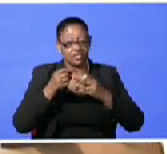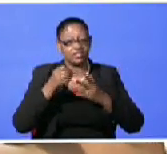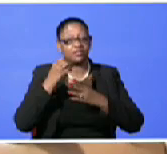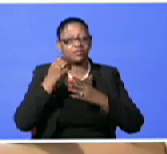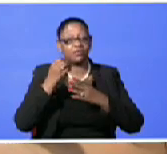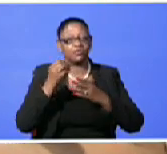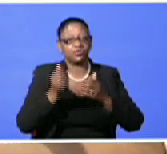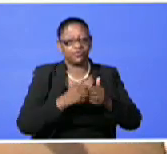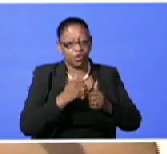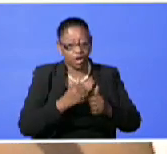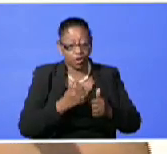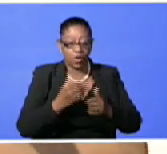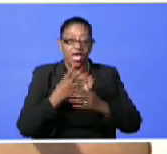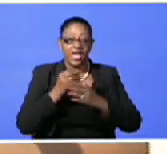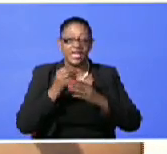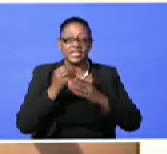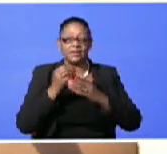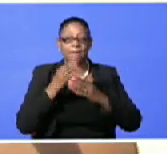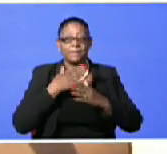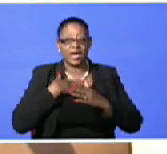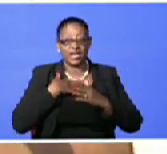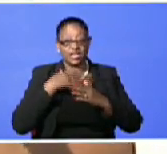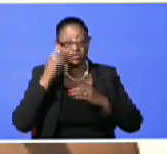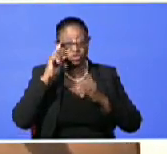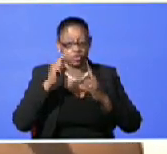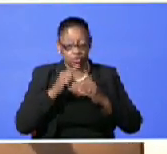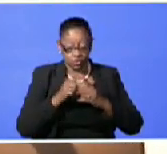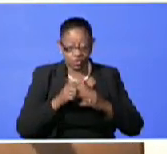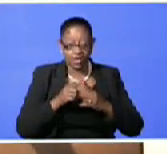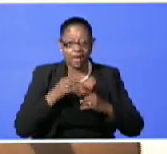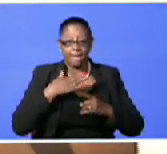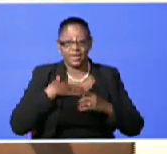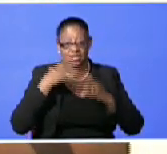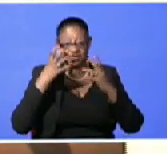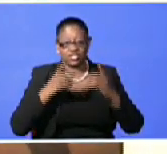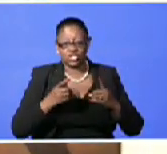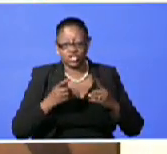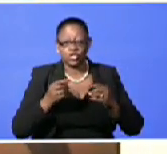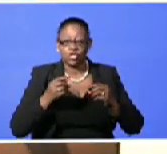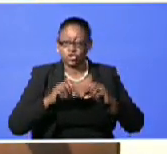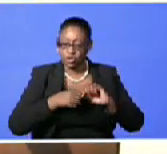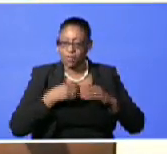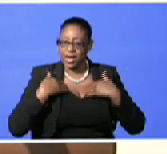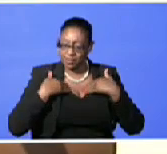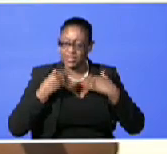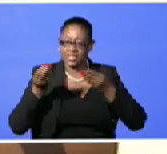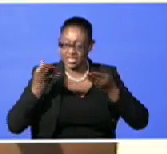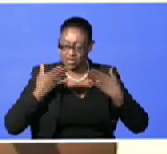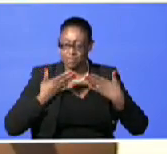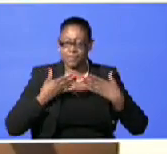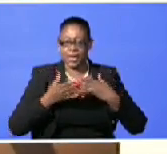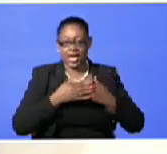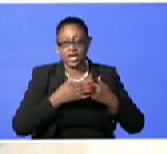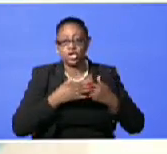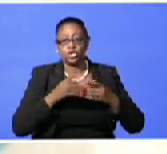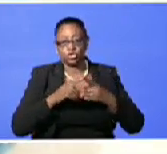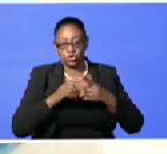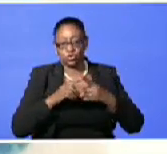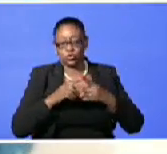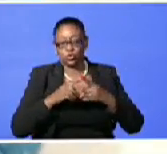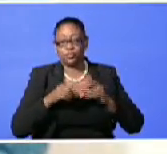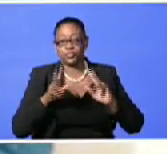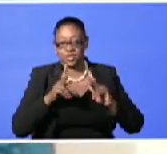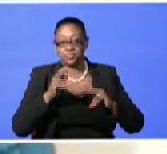education with Cybertech. I think it's an awesome job that Suncash decided to give back to the people, especially in this